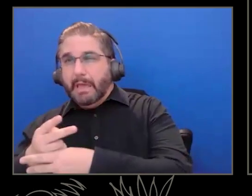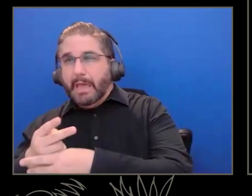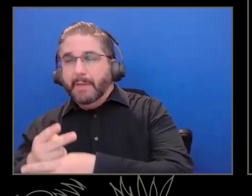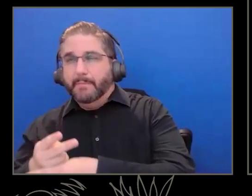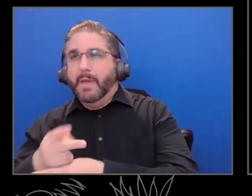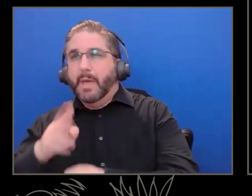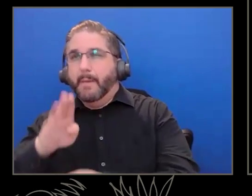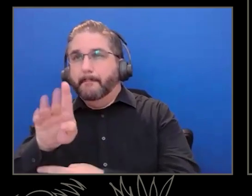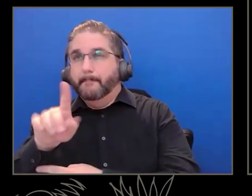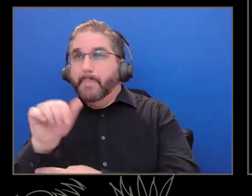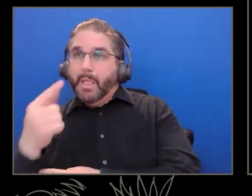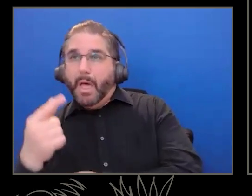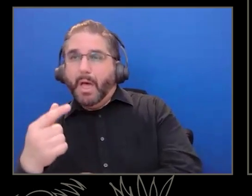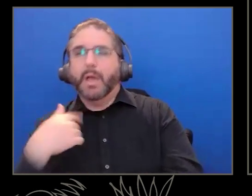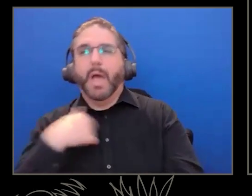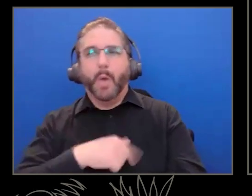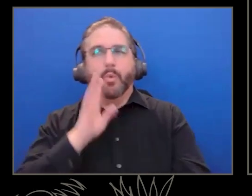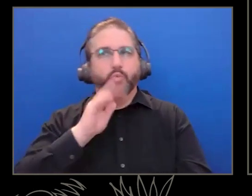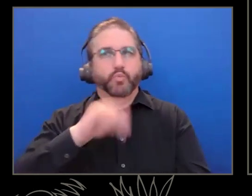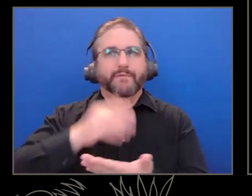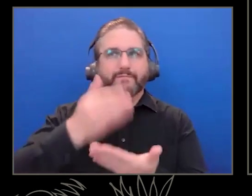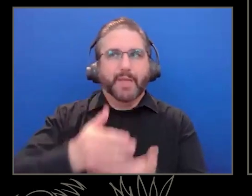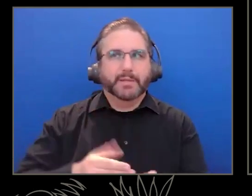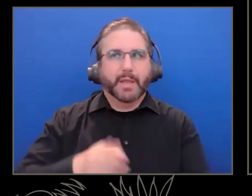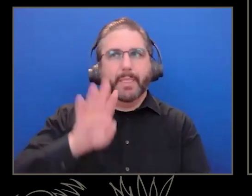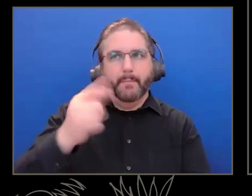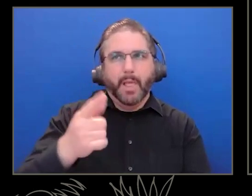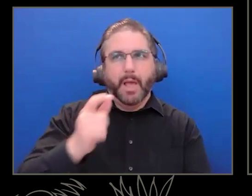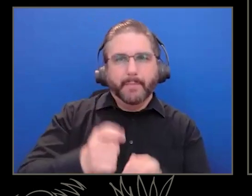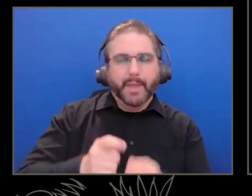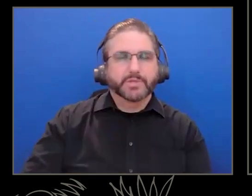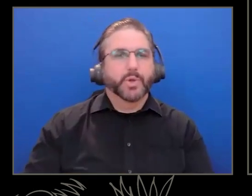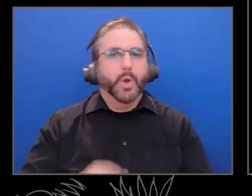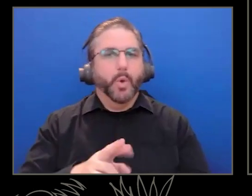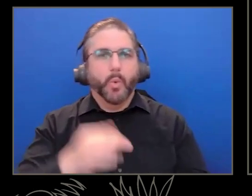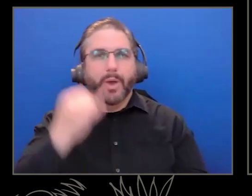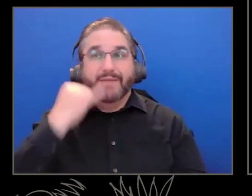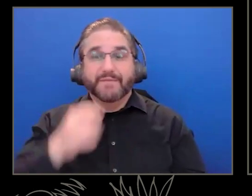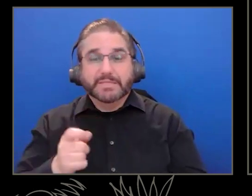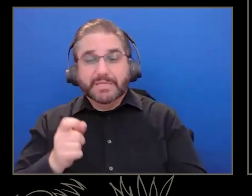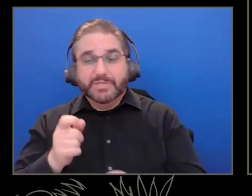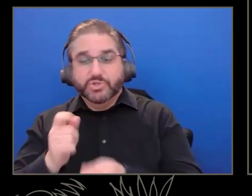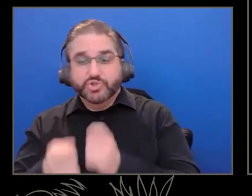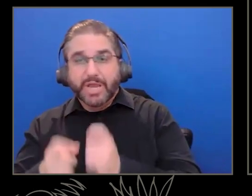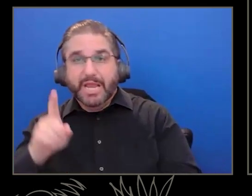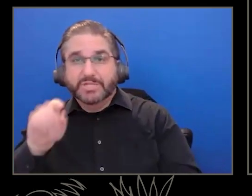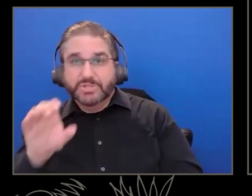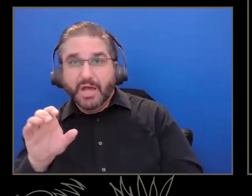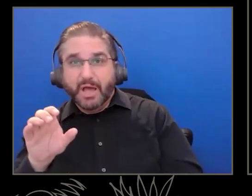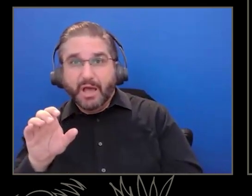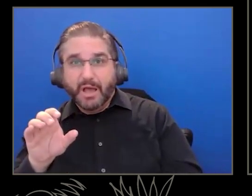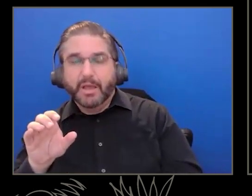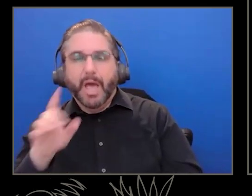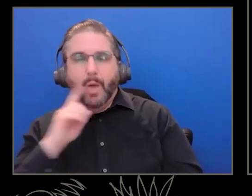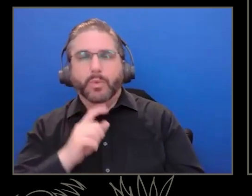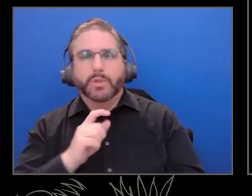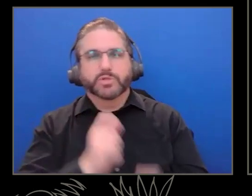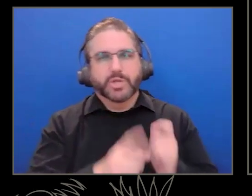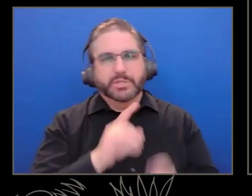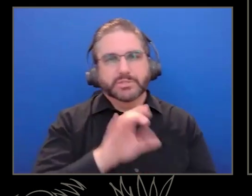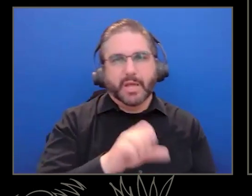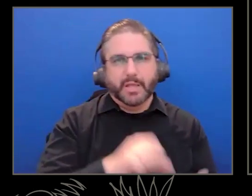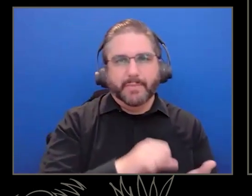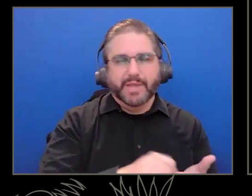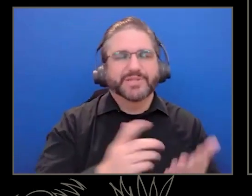blog pages. If this is of type changelog, I do so for changelog pages. Sometimes for dynamic websites,